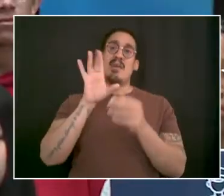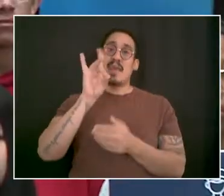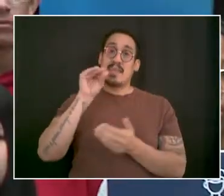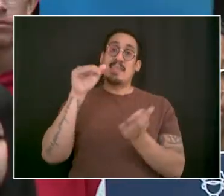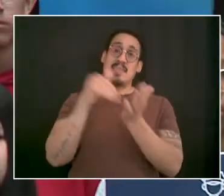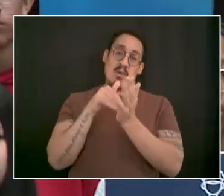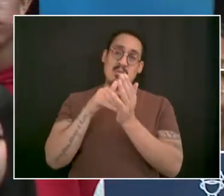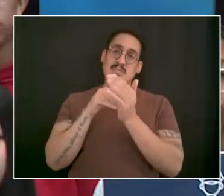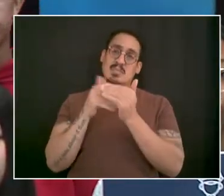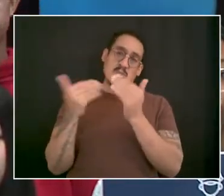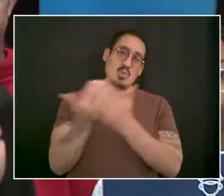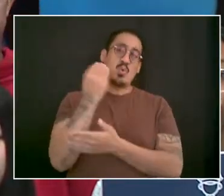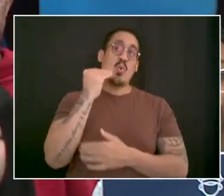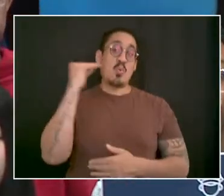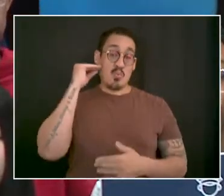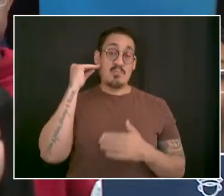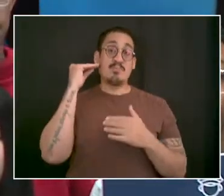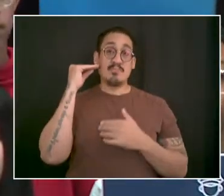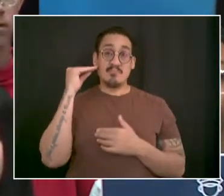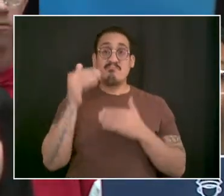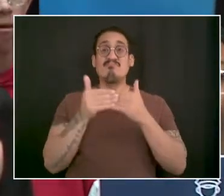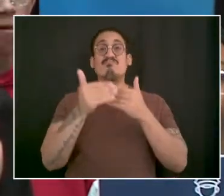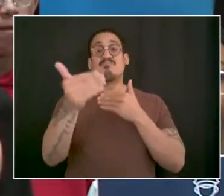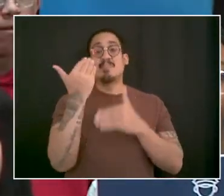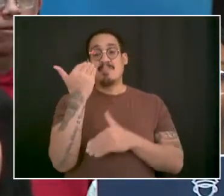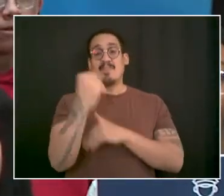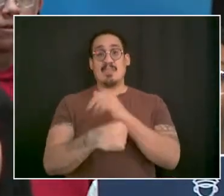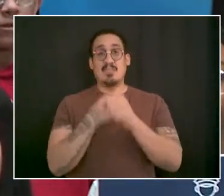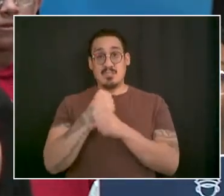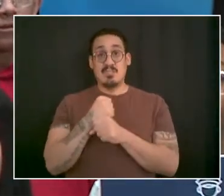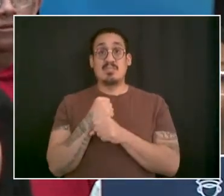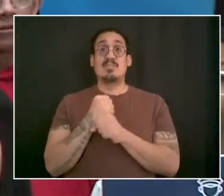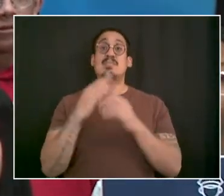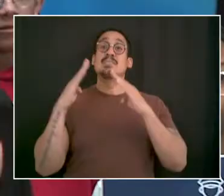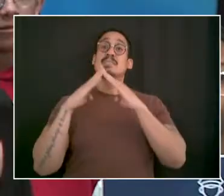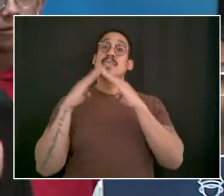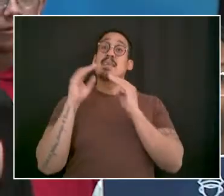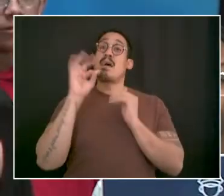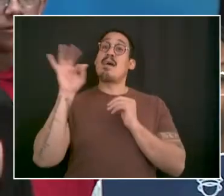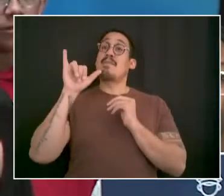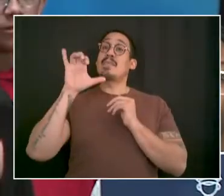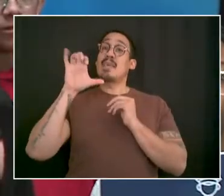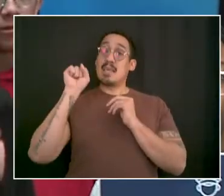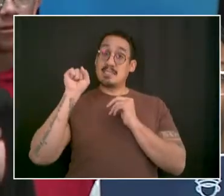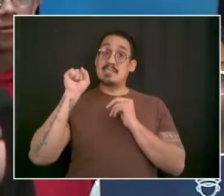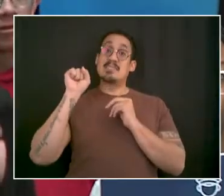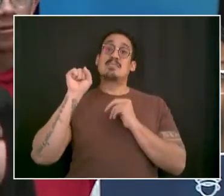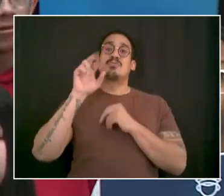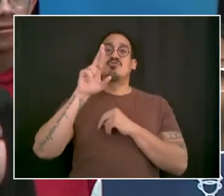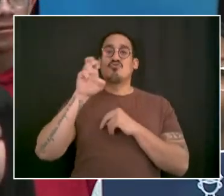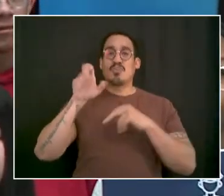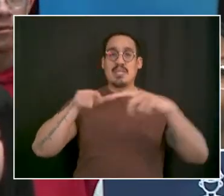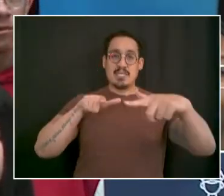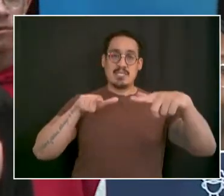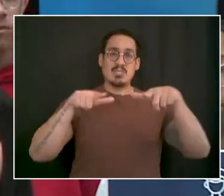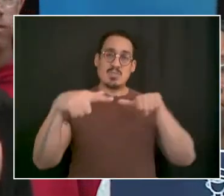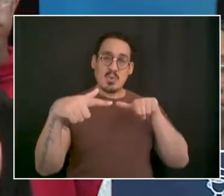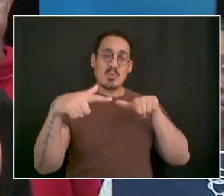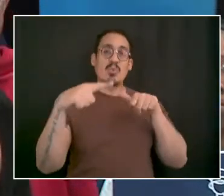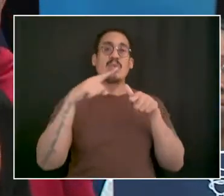15 years. City of Yes, combined with our neighborhood rezonings, would deliver 30% more units of housing